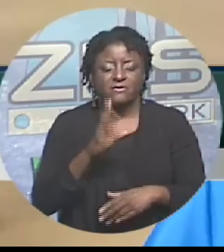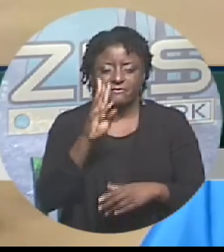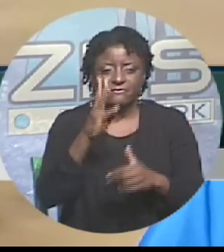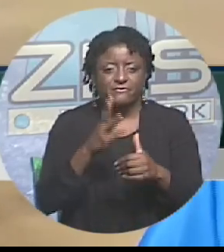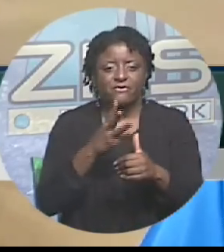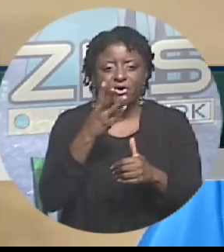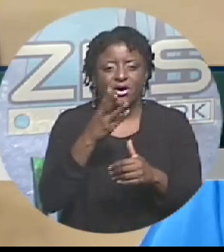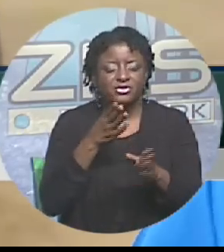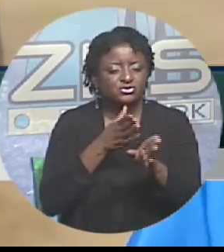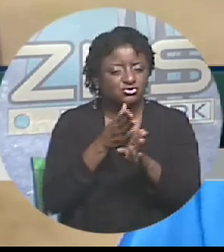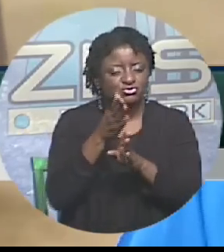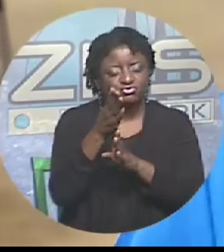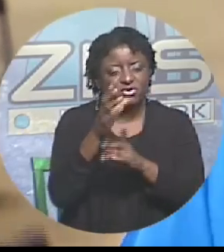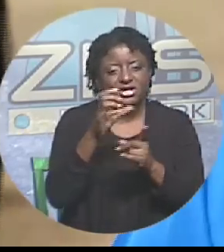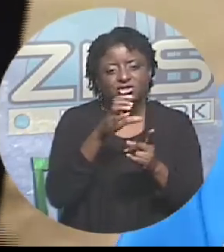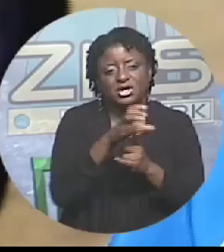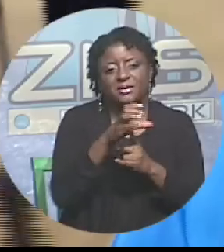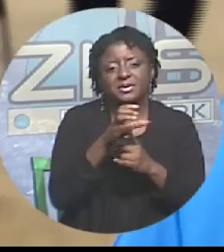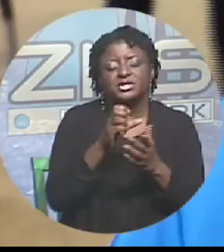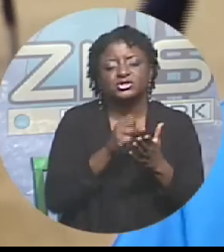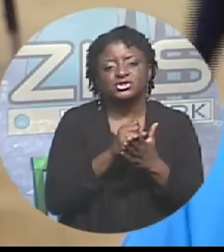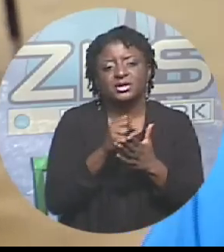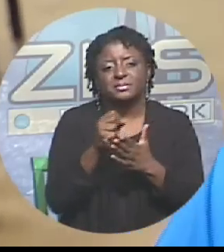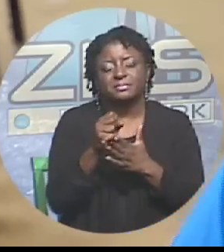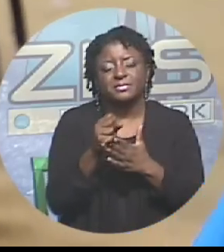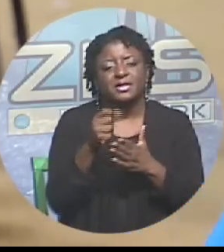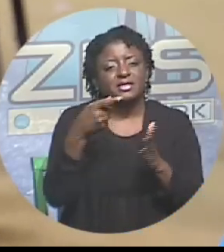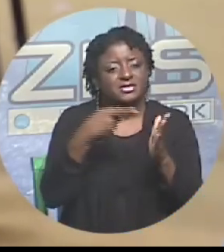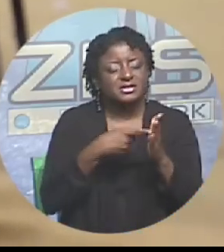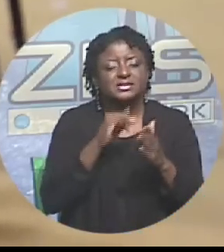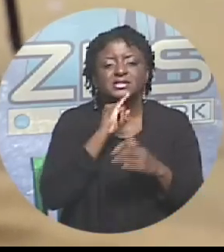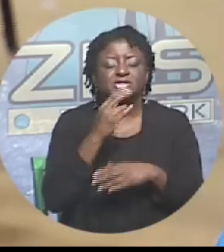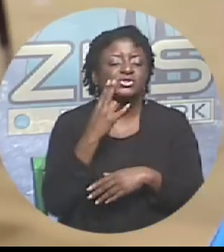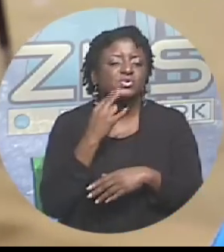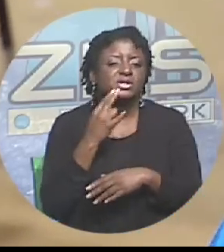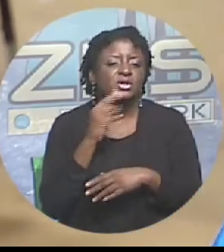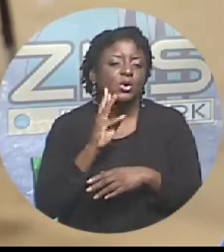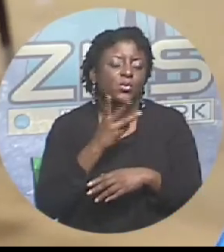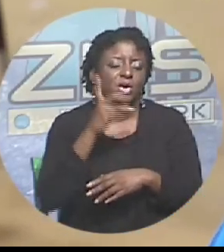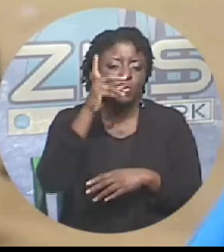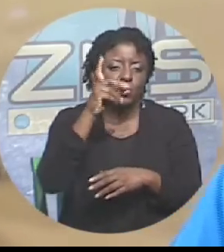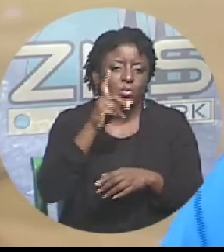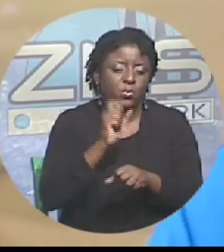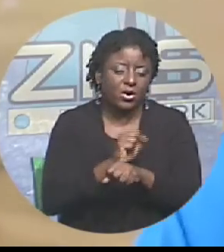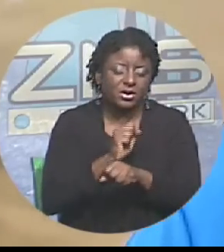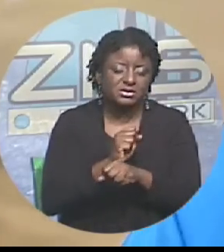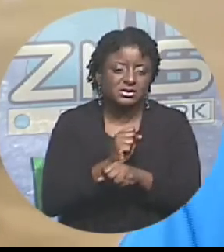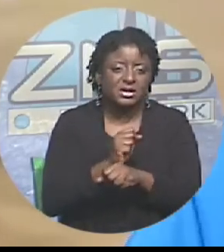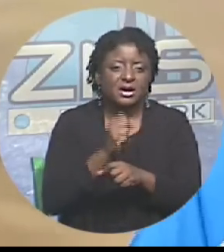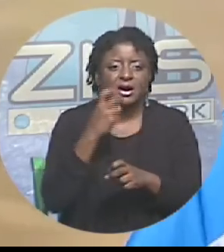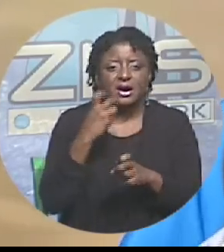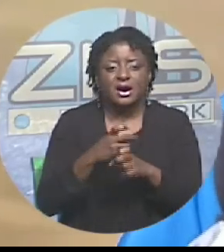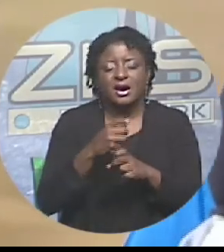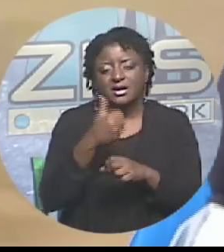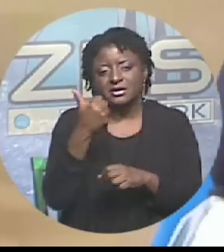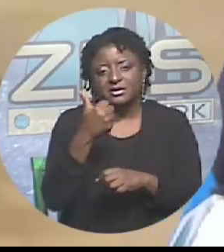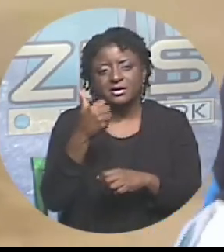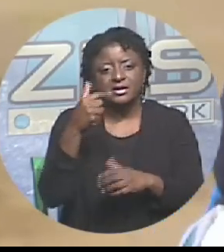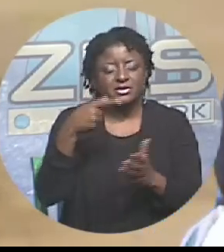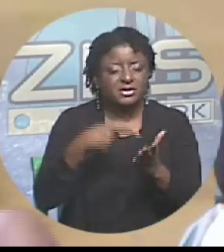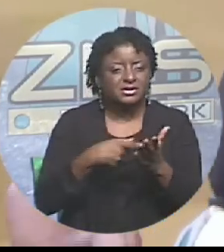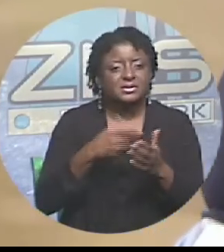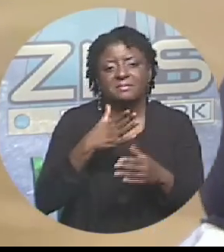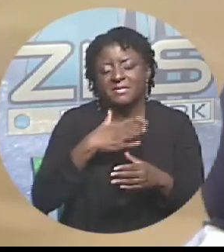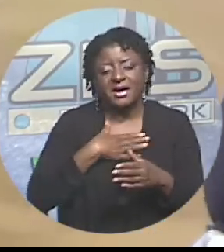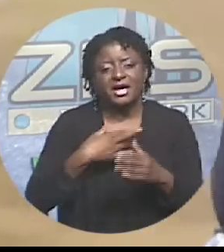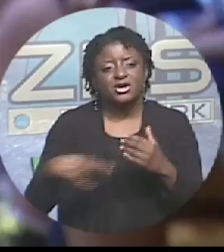you know, this one is sweeter because we had to work harder. Not only that, this was my rebuilding year. I'm surprised